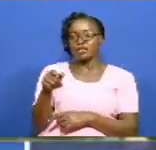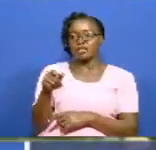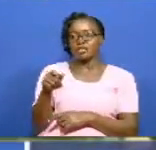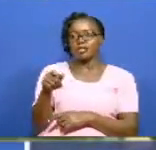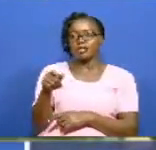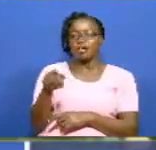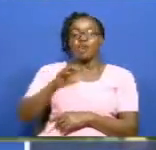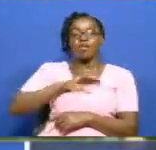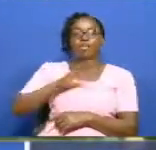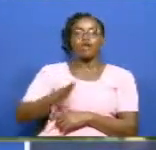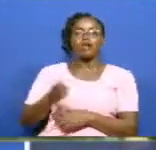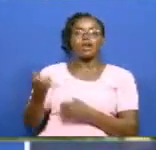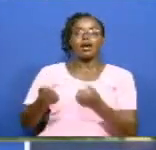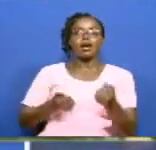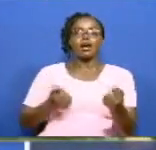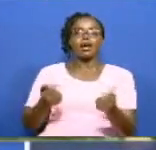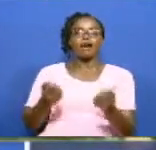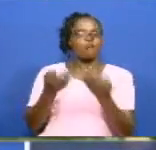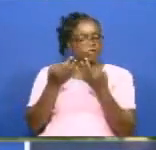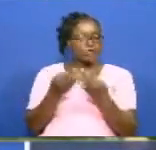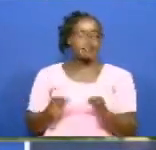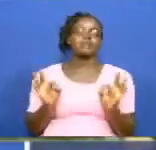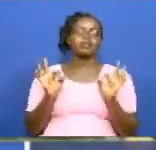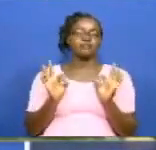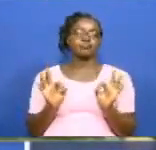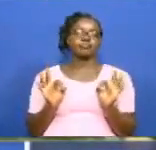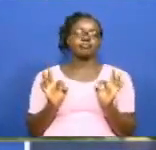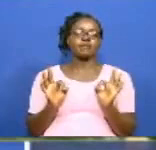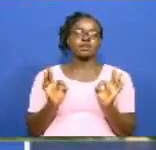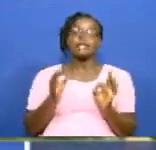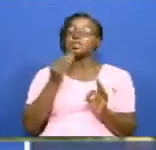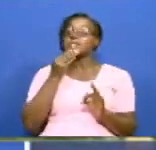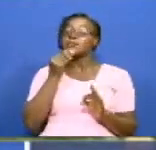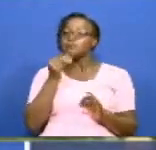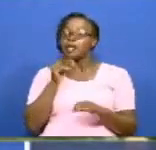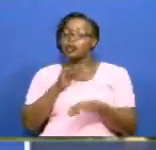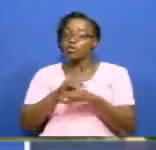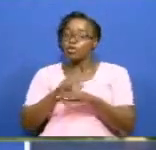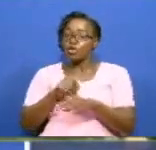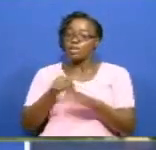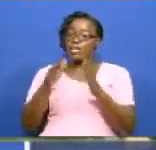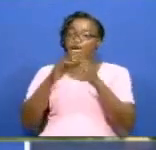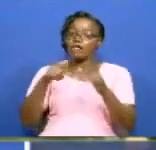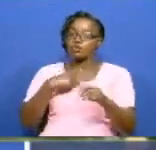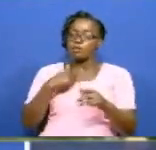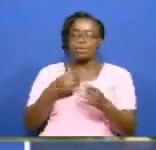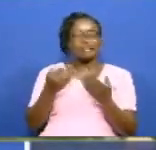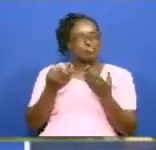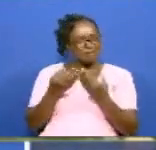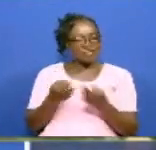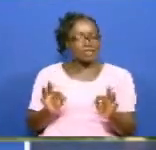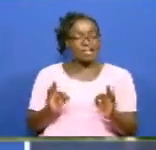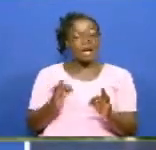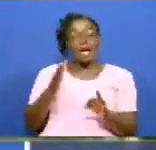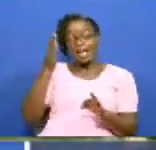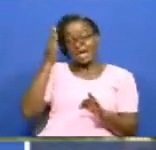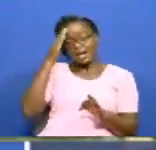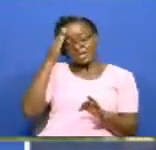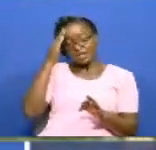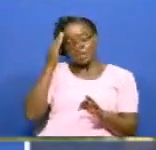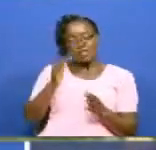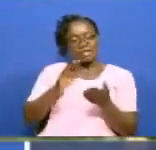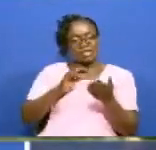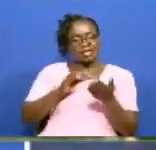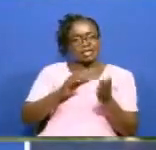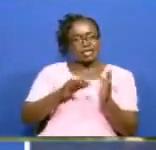the owner of this car is still at large. The guy who called me from my house is still at large. I recorded a statement with the CID,